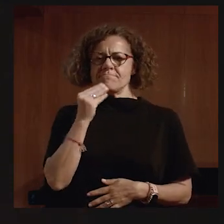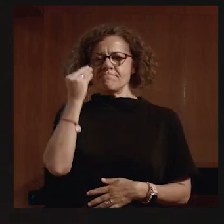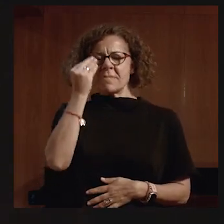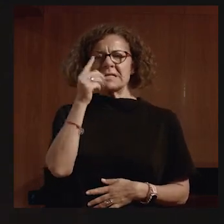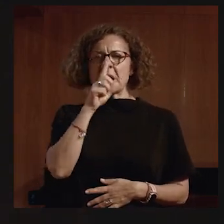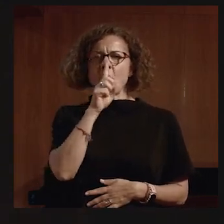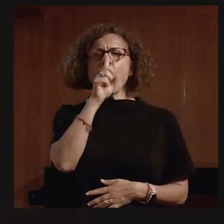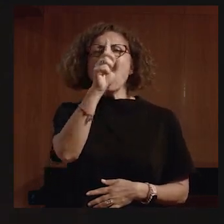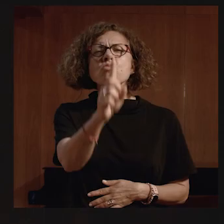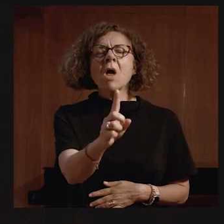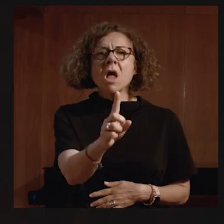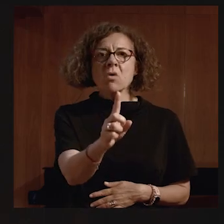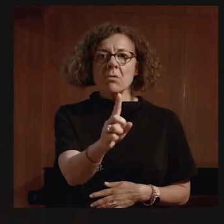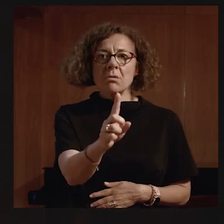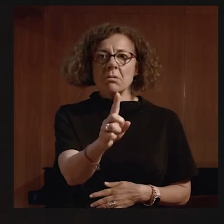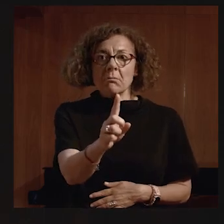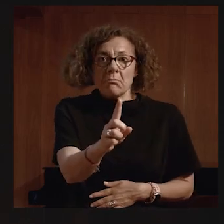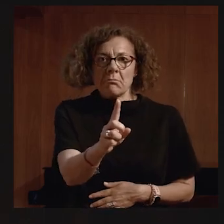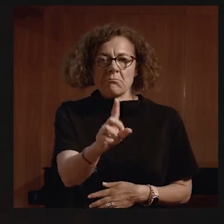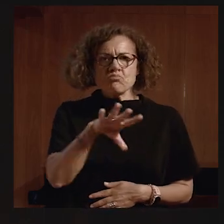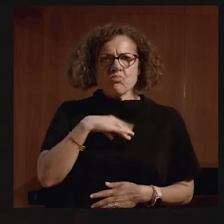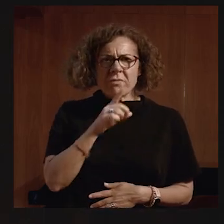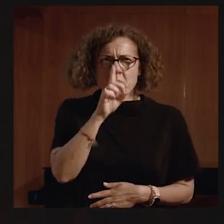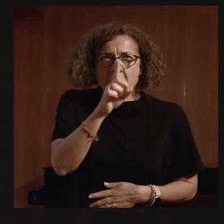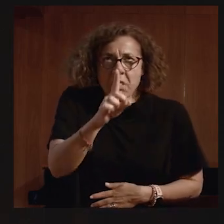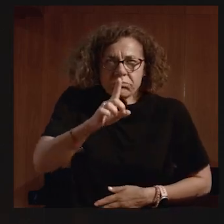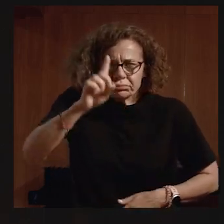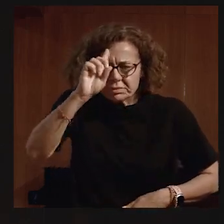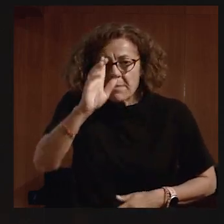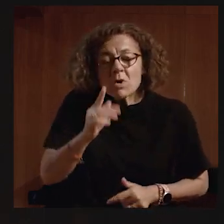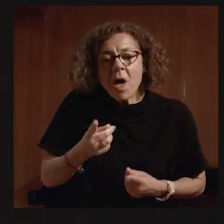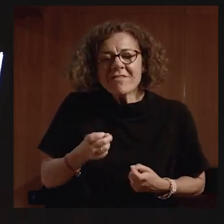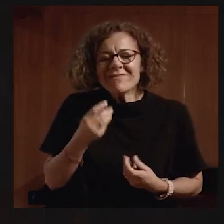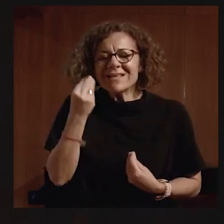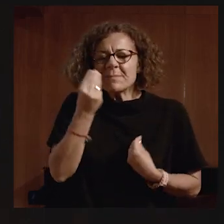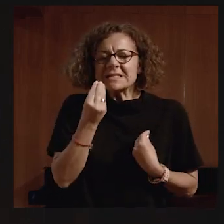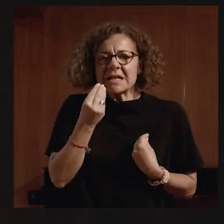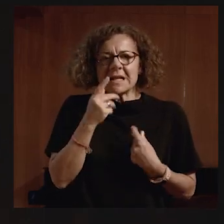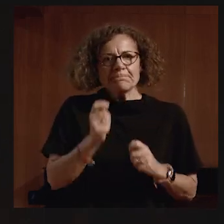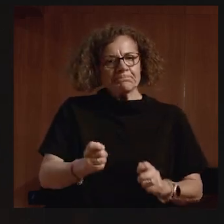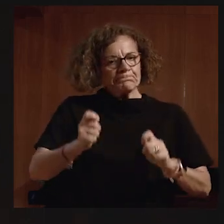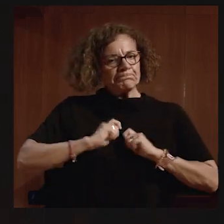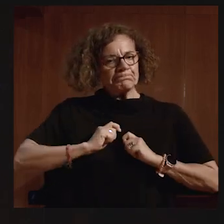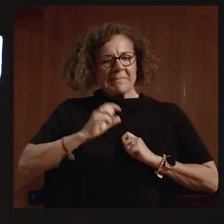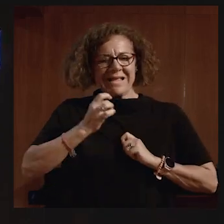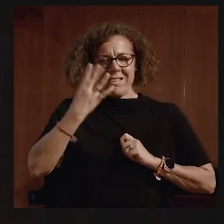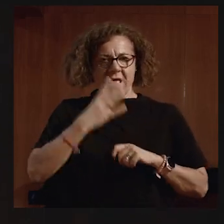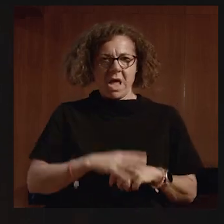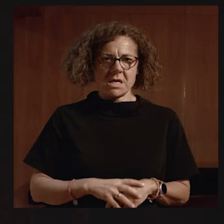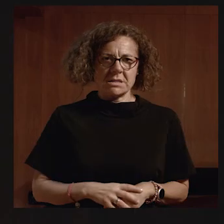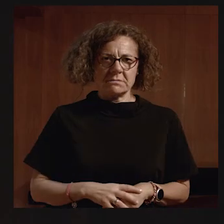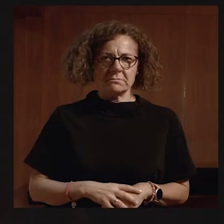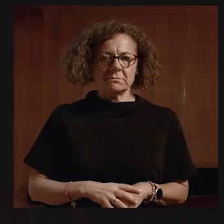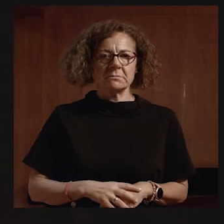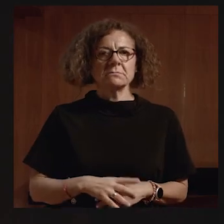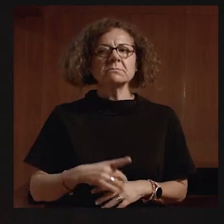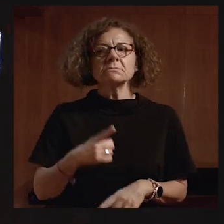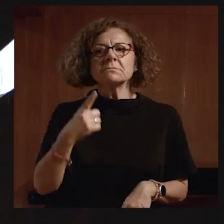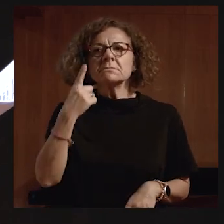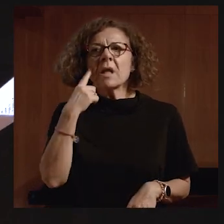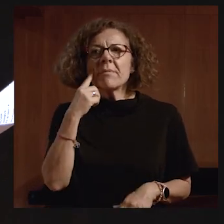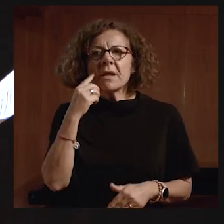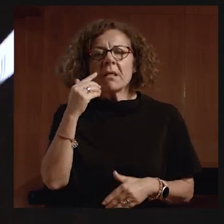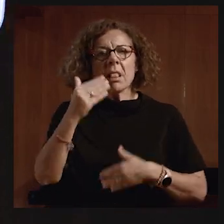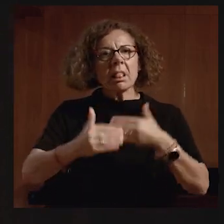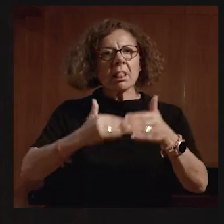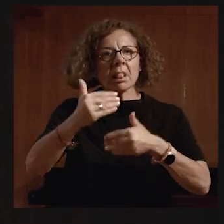but start giving yourself an idea. Look ahead, then start working backwards. What do I need to now do in 6 months in order to get there? What do I need to